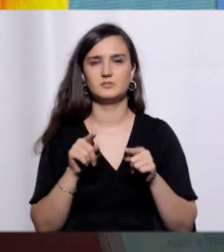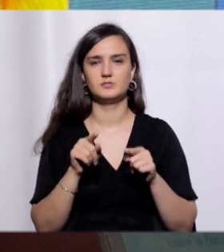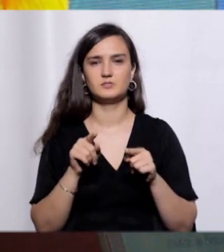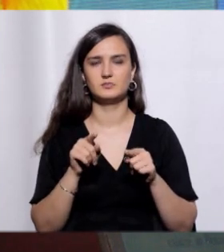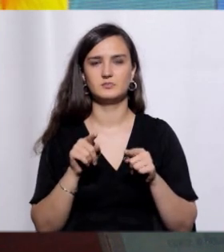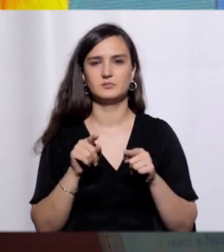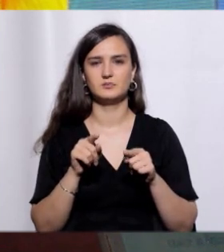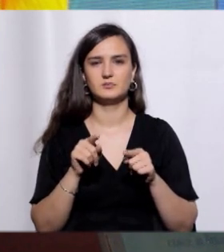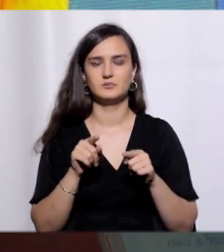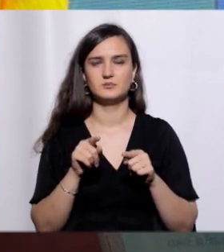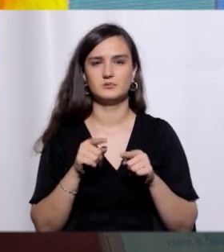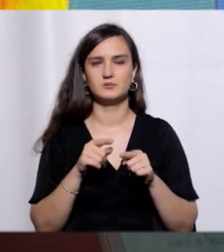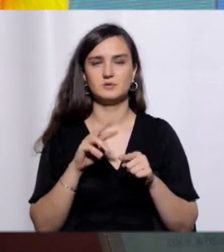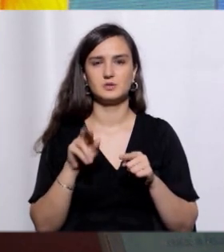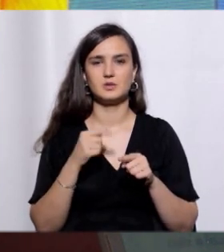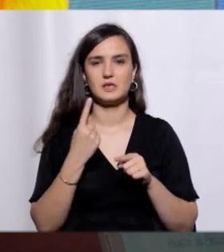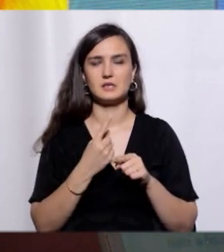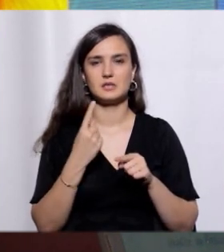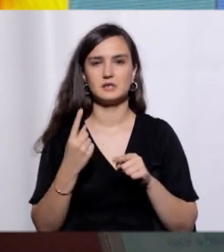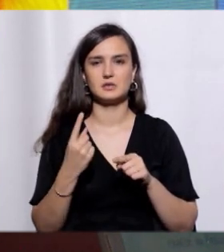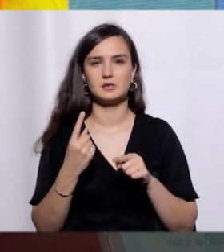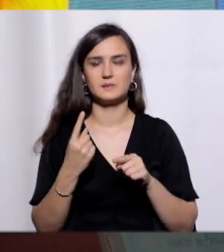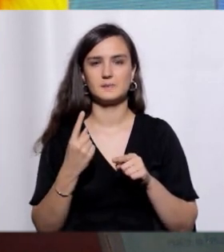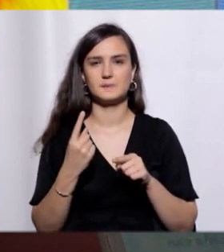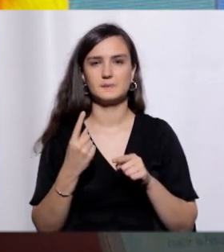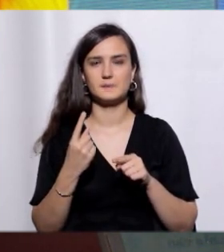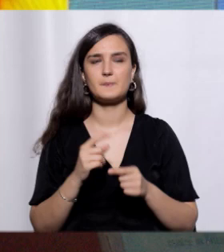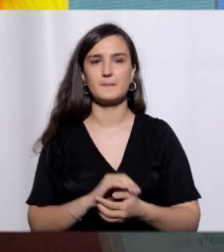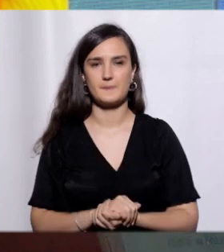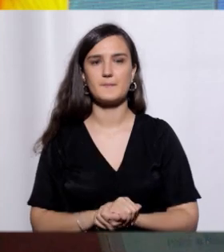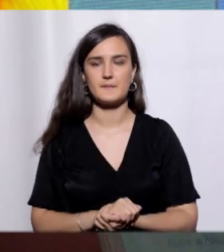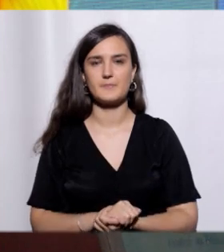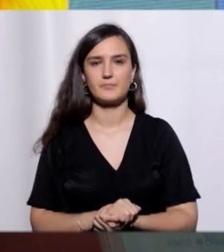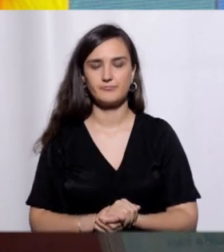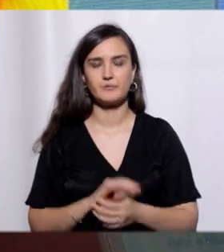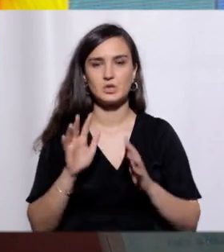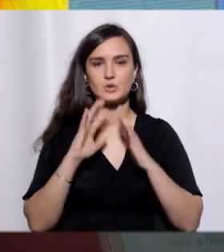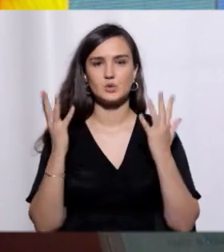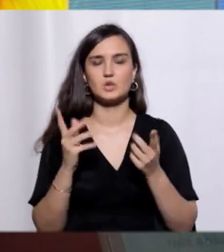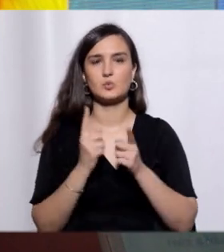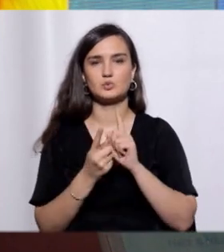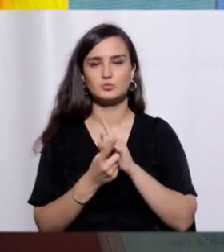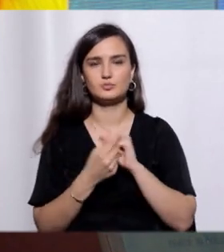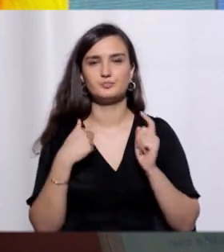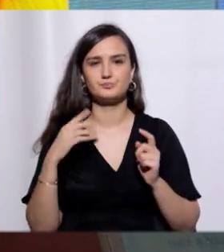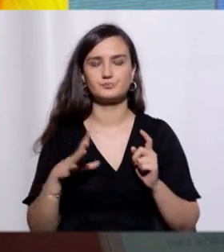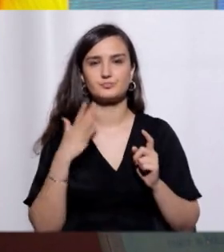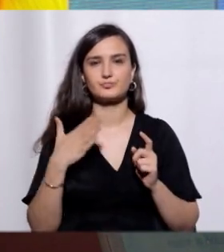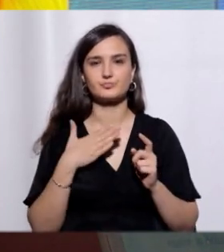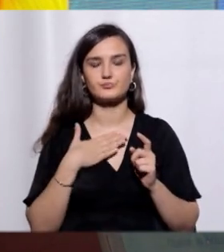things were going on, and one of the forces for social change would have been our